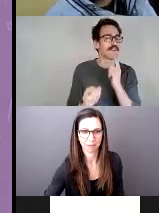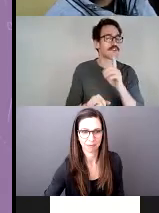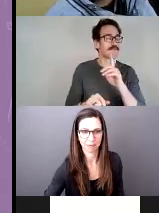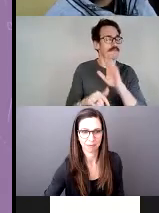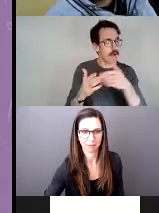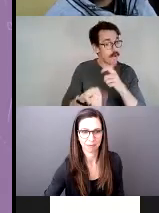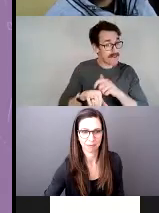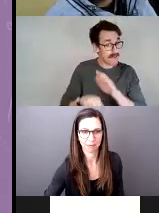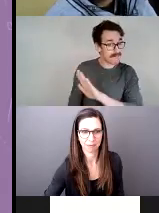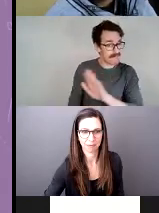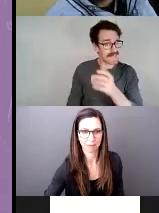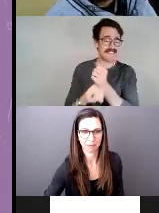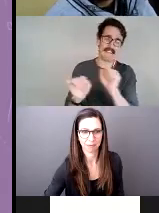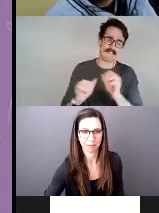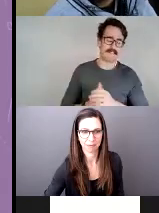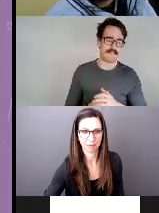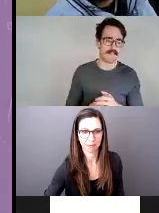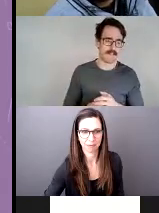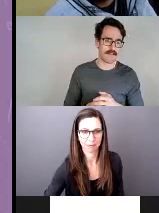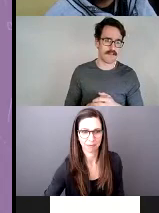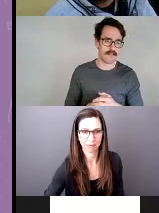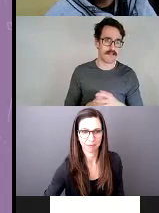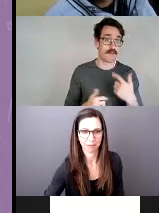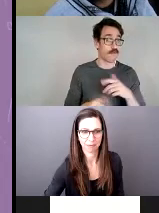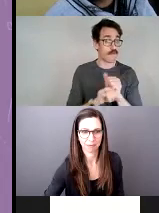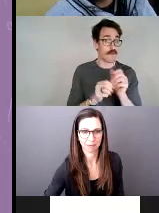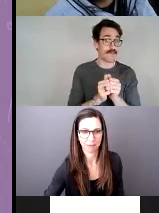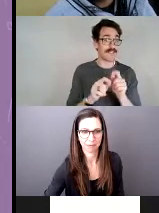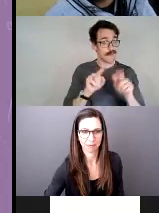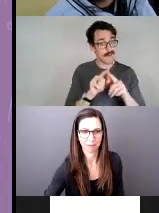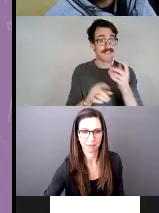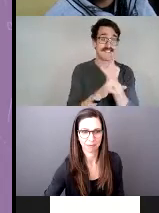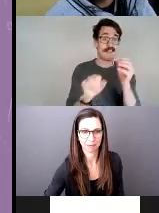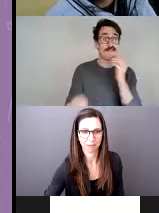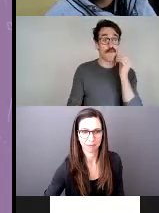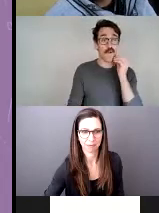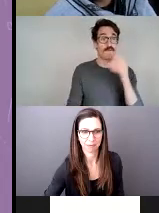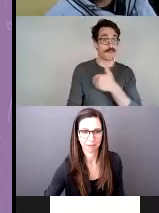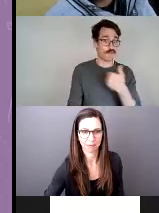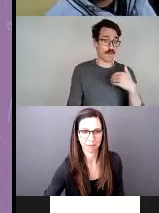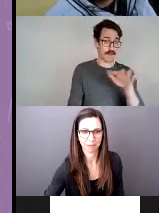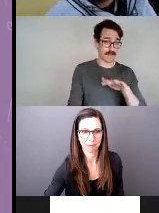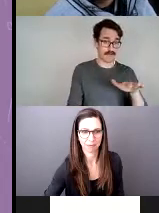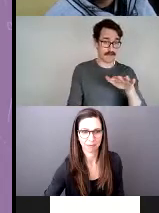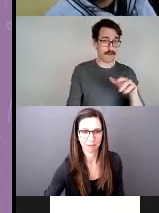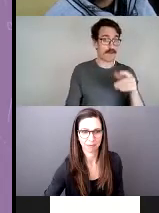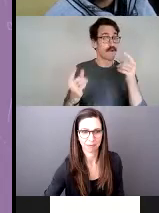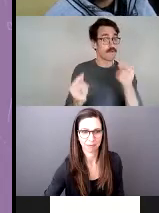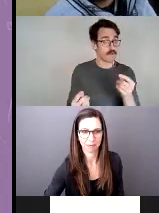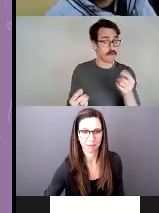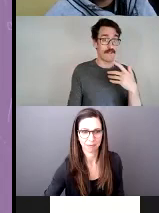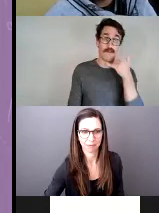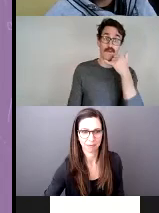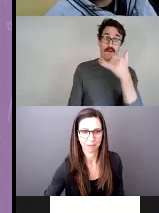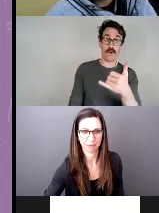with the BAW shelters in Toronto, the Violence Against Women shelters in Toronto. So you'll have to call the Assaulted Women's